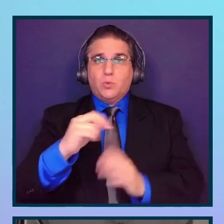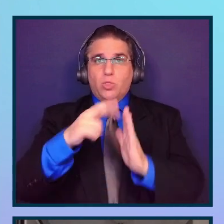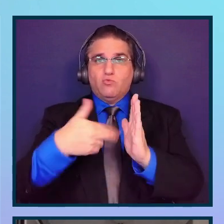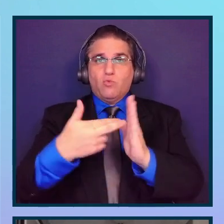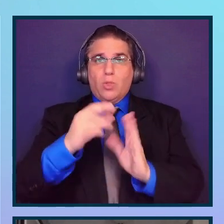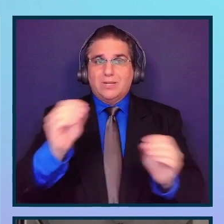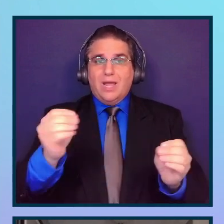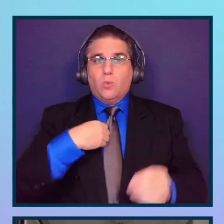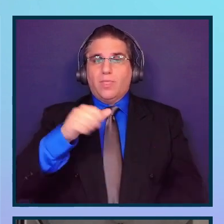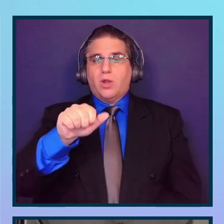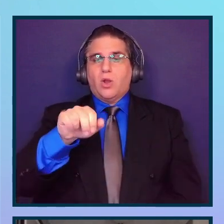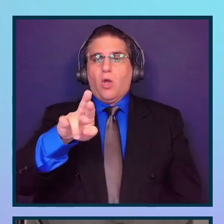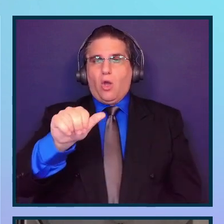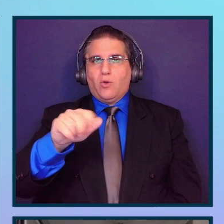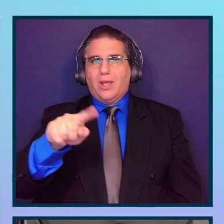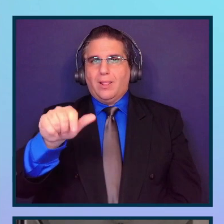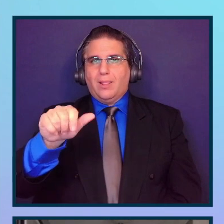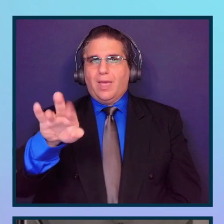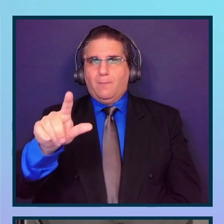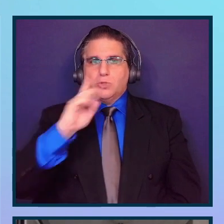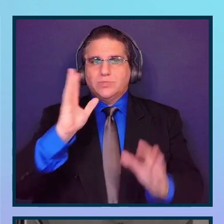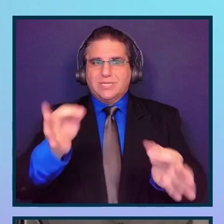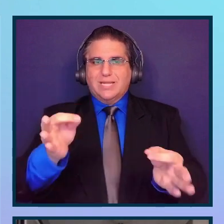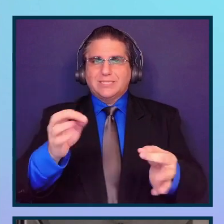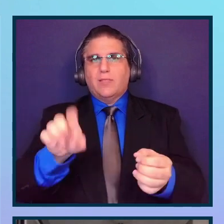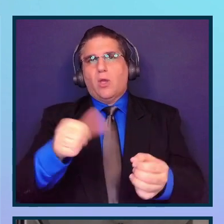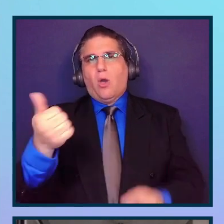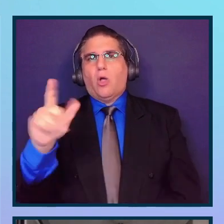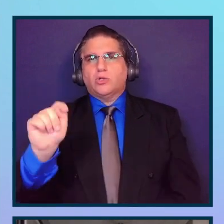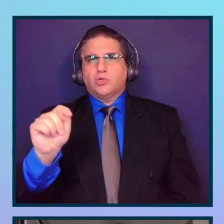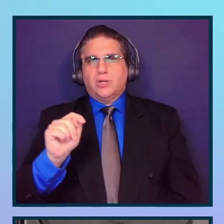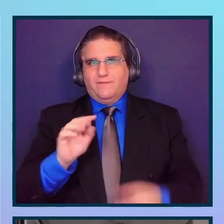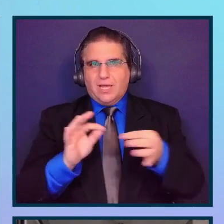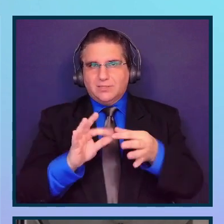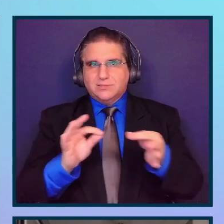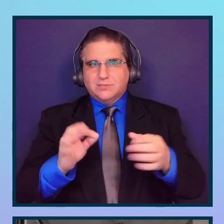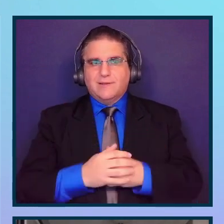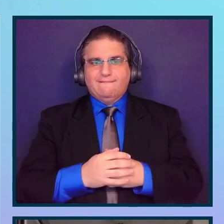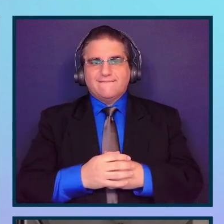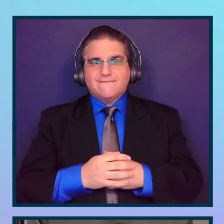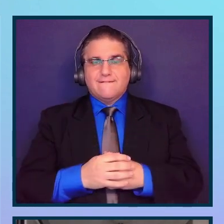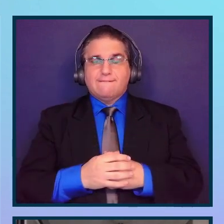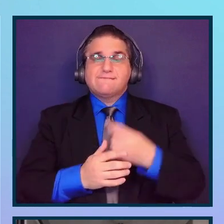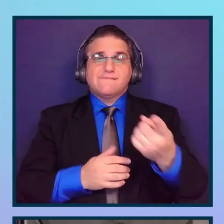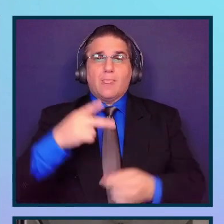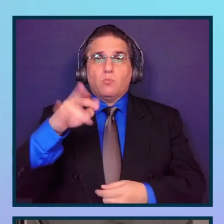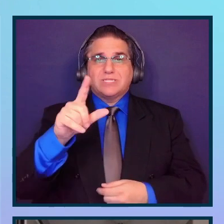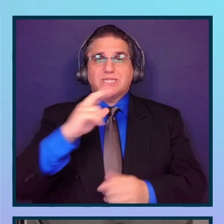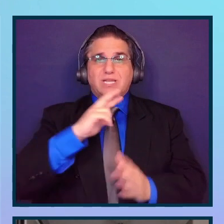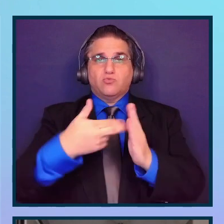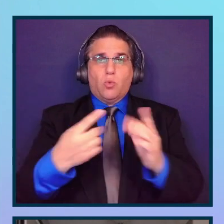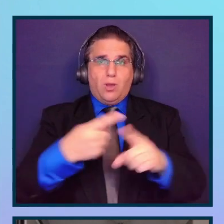ARIA label to designate the alternative text. The presentational role conflict will